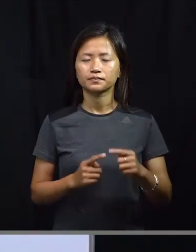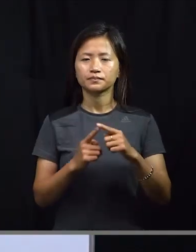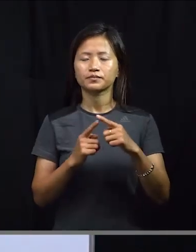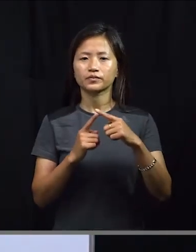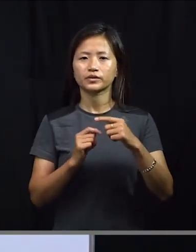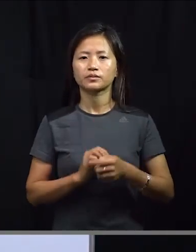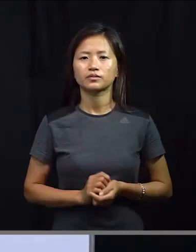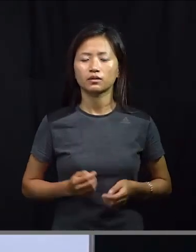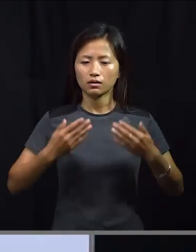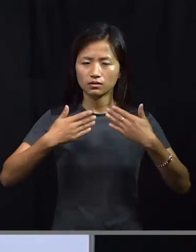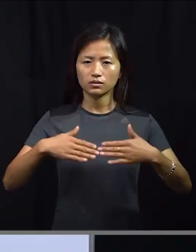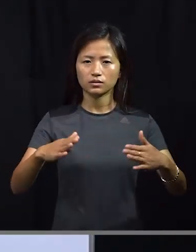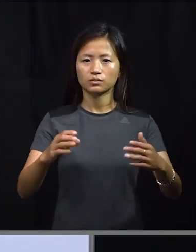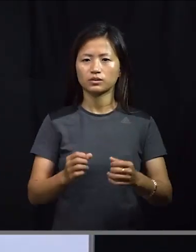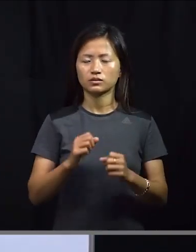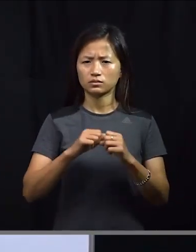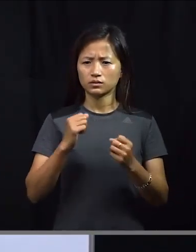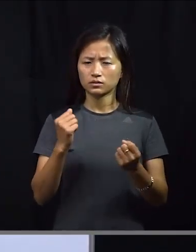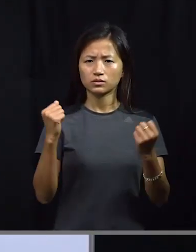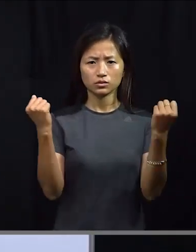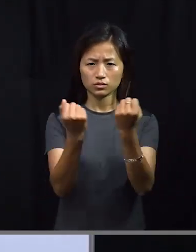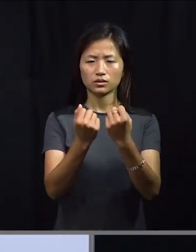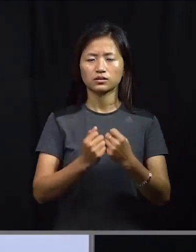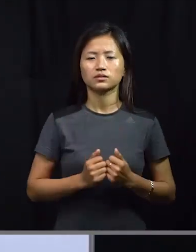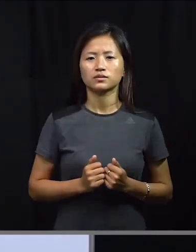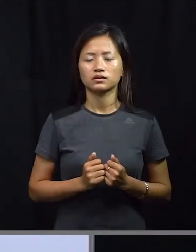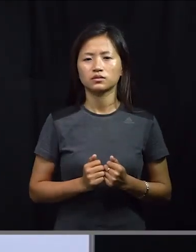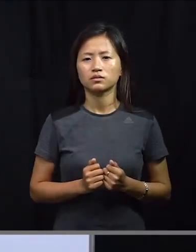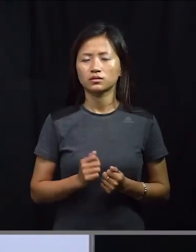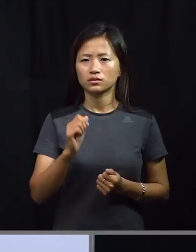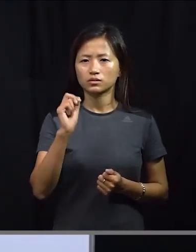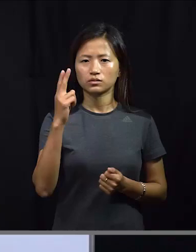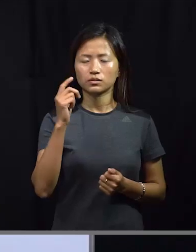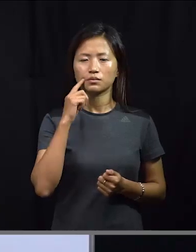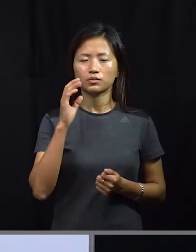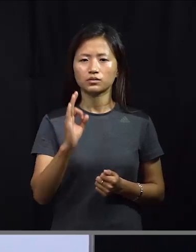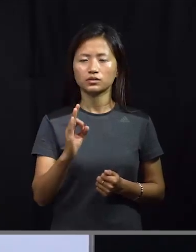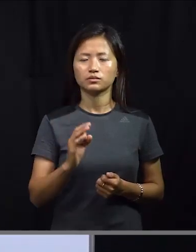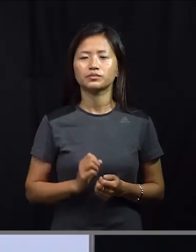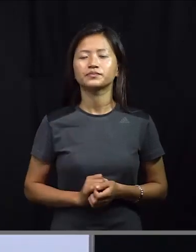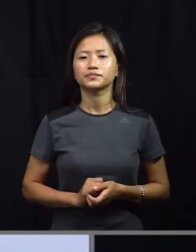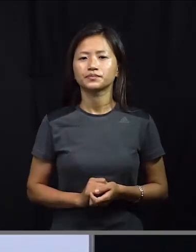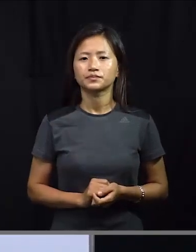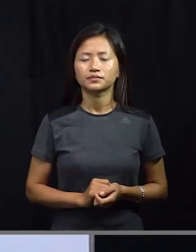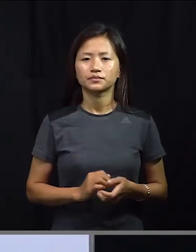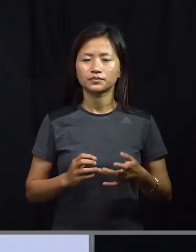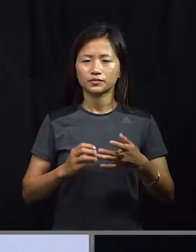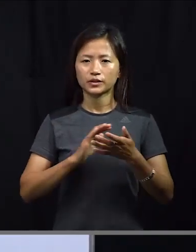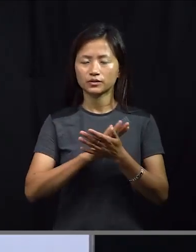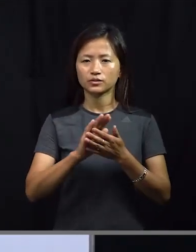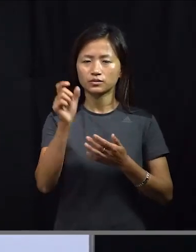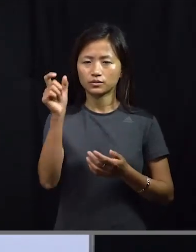of marriage is not allowed by the society, but there are two important provisions. Hindu Marriage Act